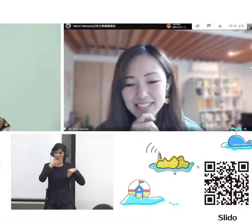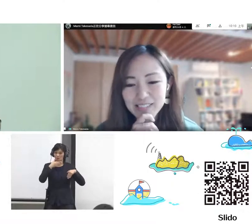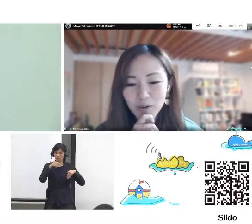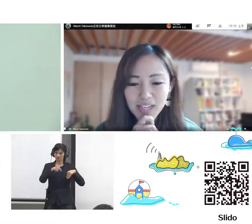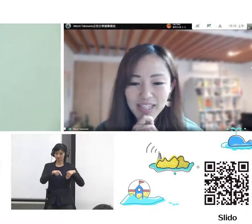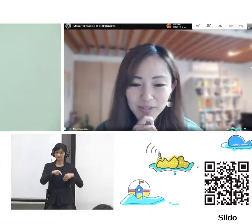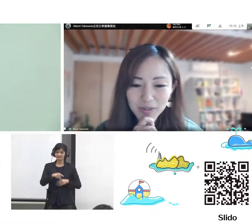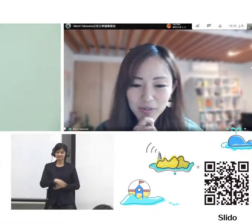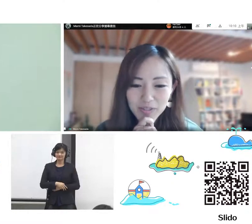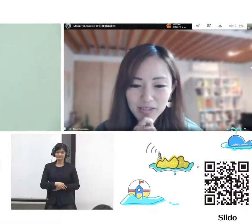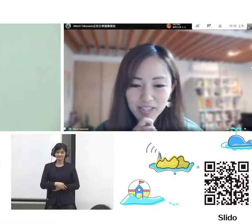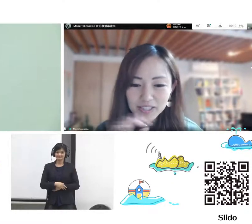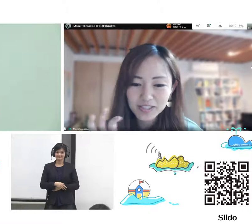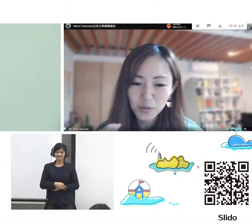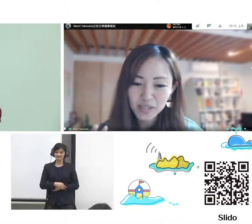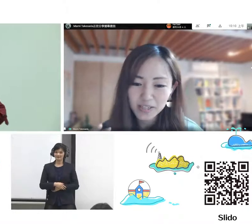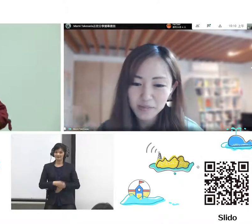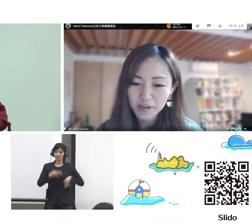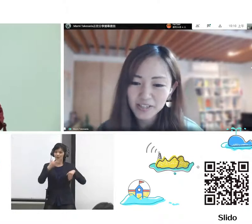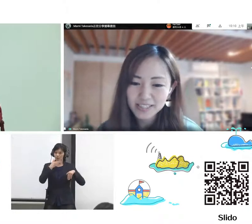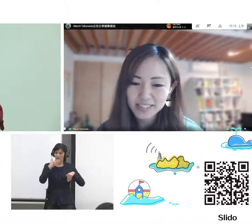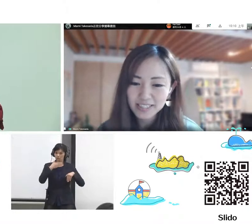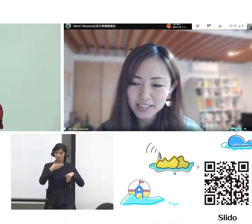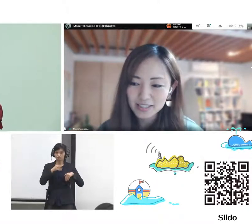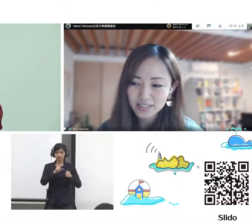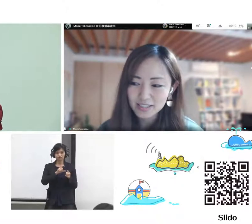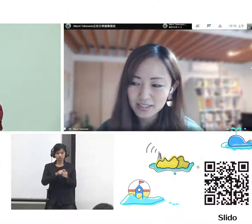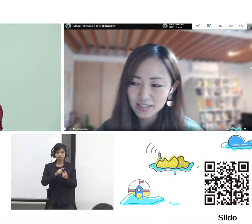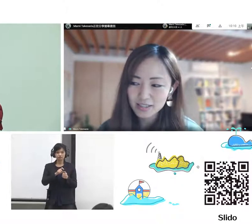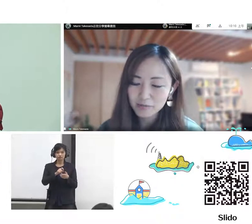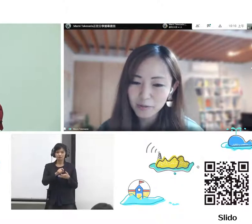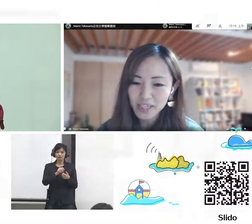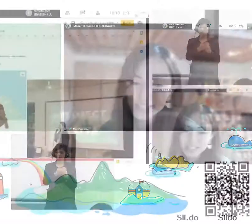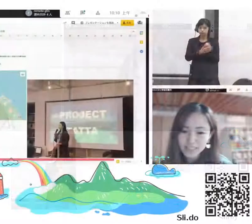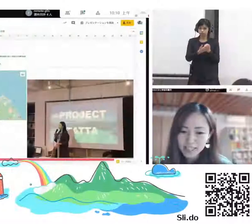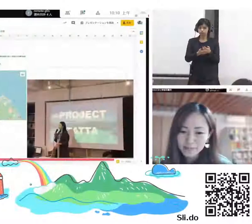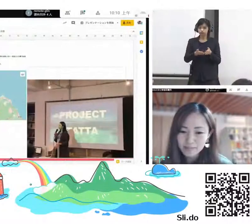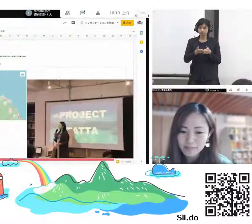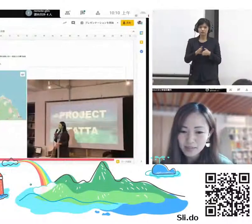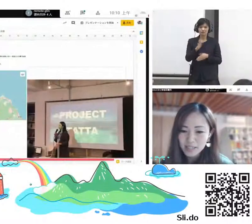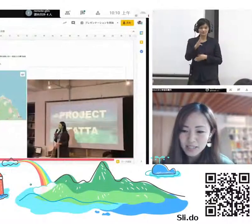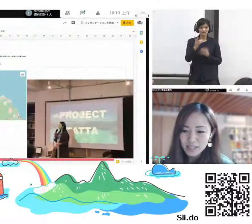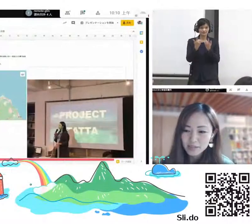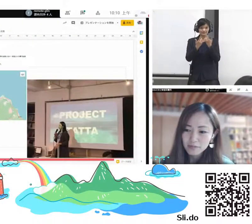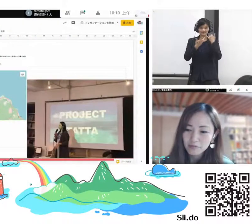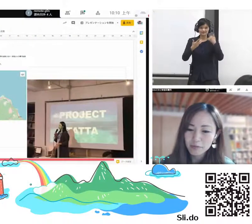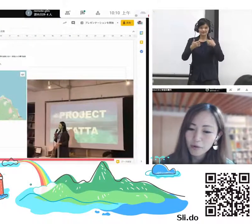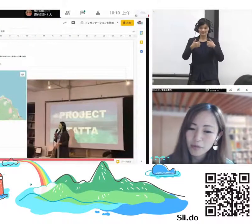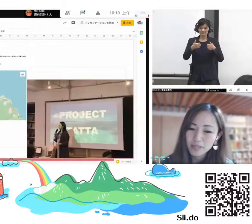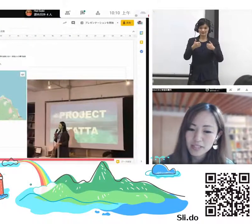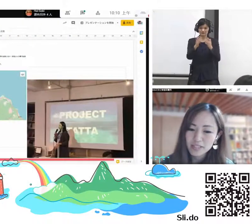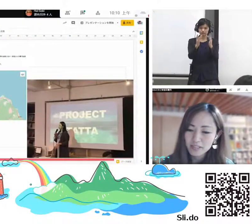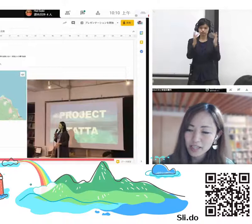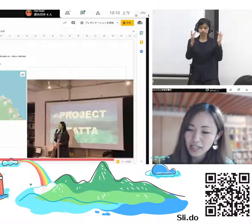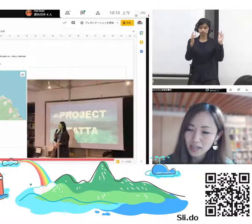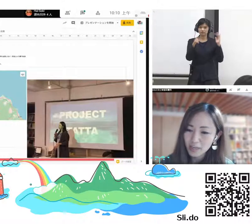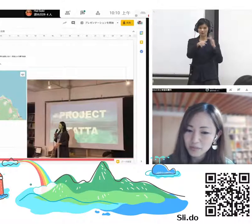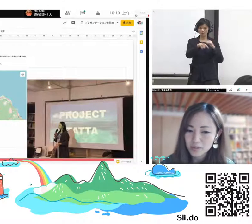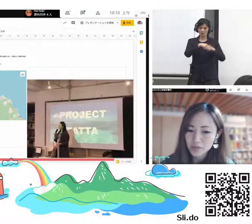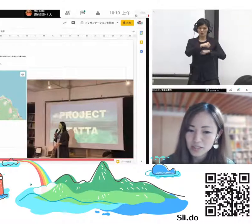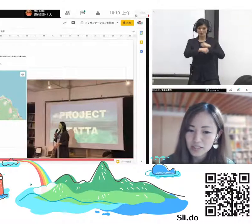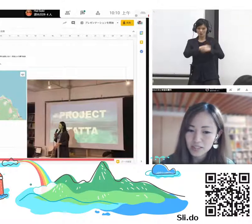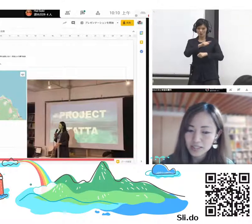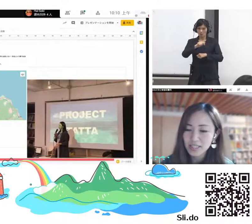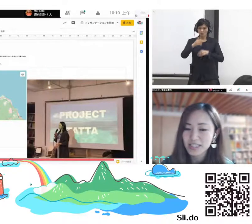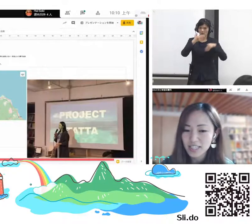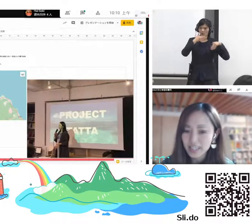because in Hokkaido, there are so many bears in the forest. And in before winter, they come to